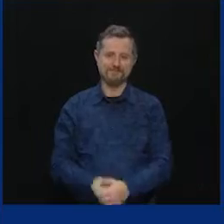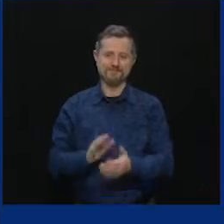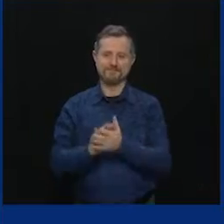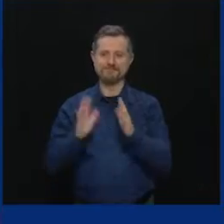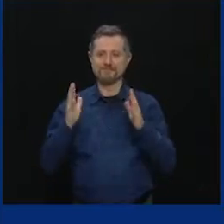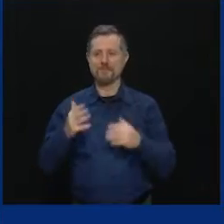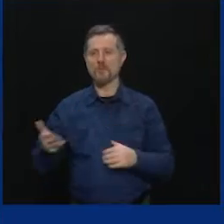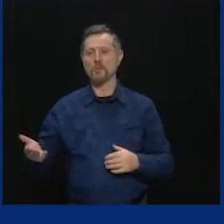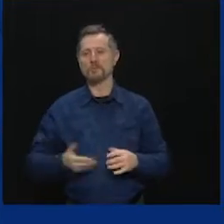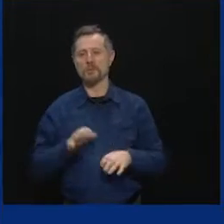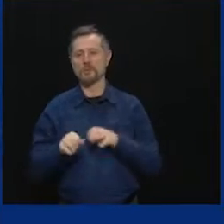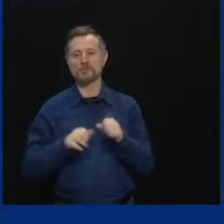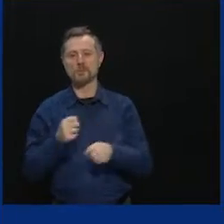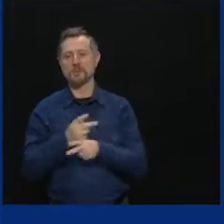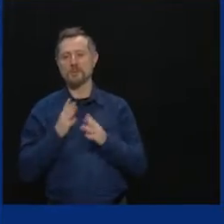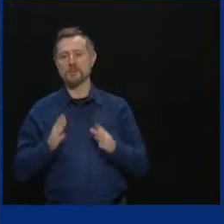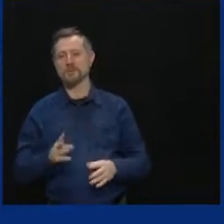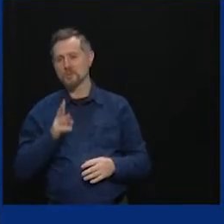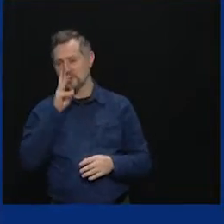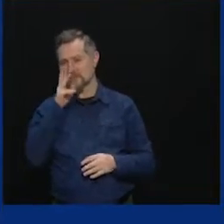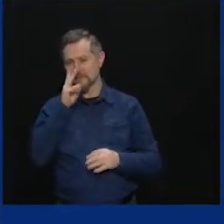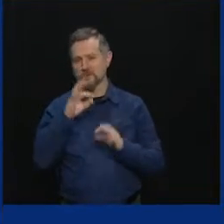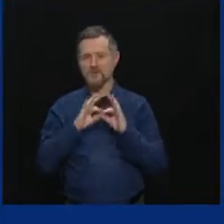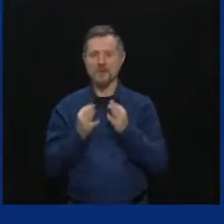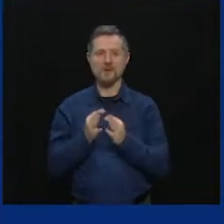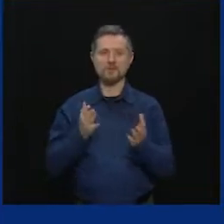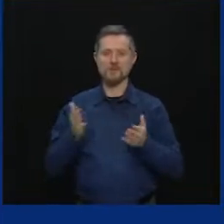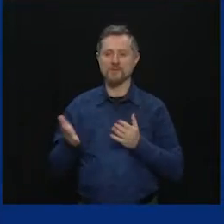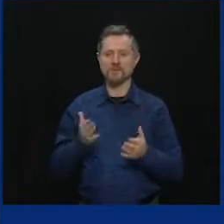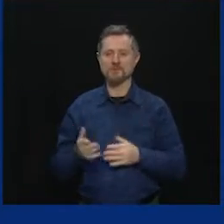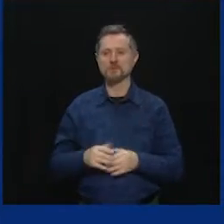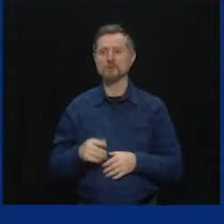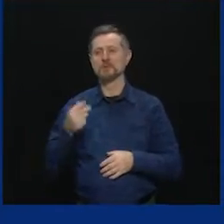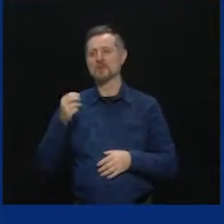Outreach Supervisor of Westchester Family Services, Henry Terry.